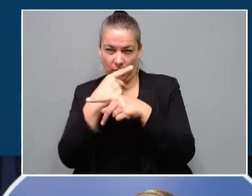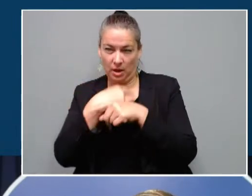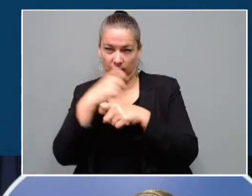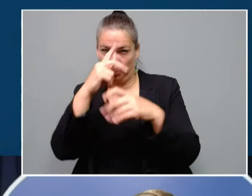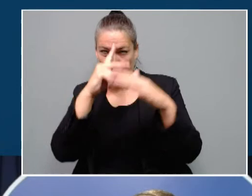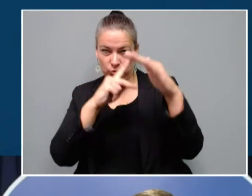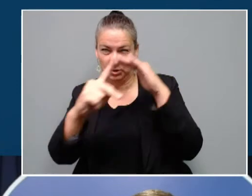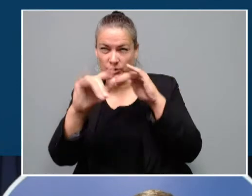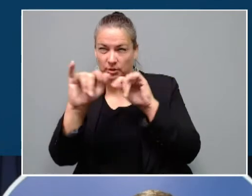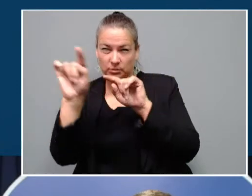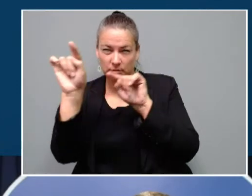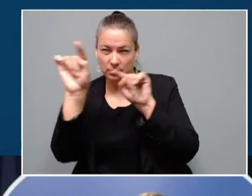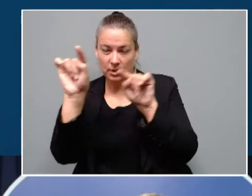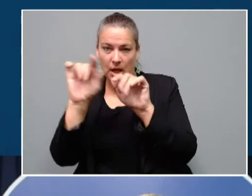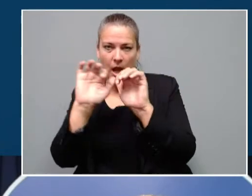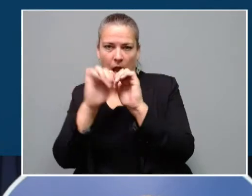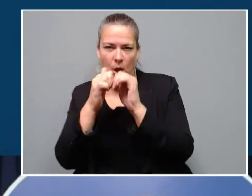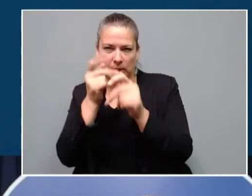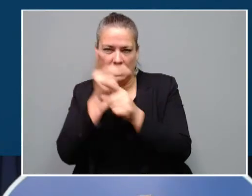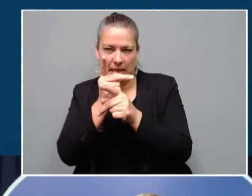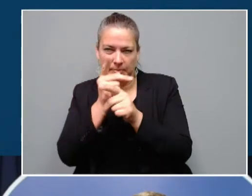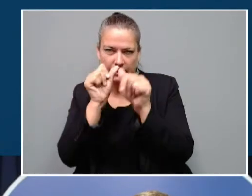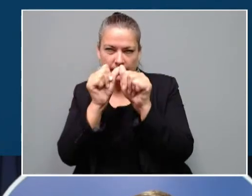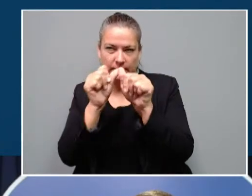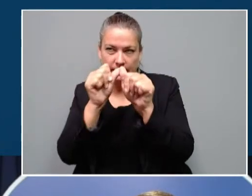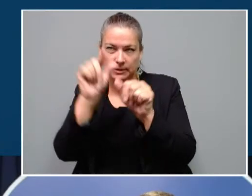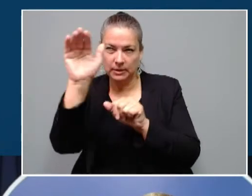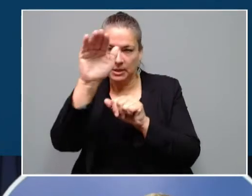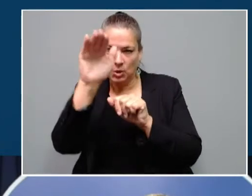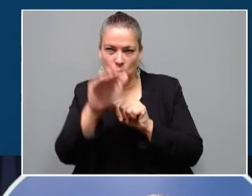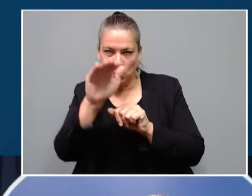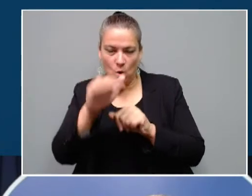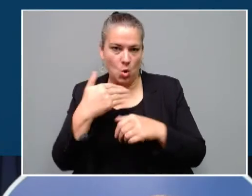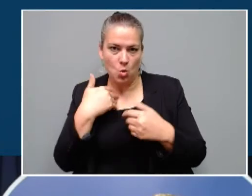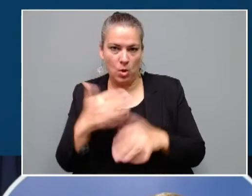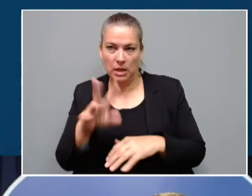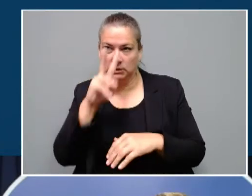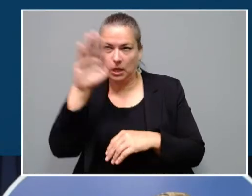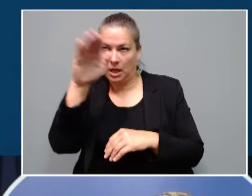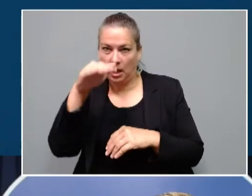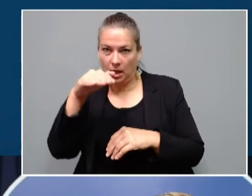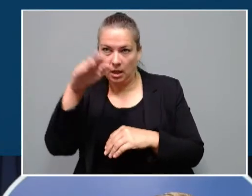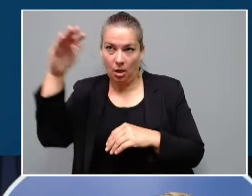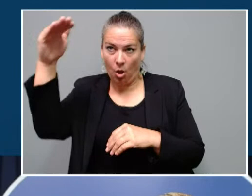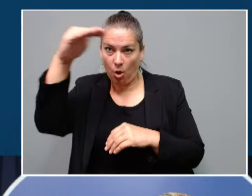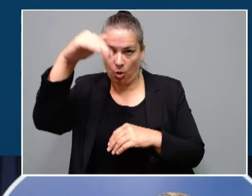is making sure we can keep it down and not see another surge again.